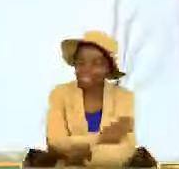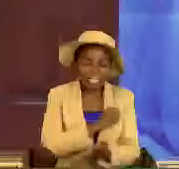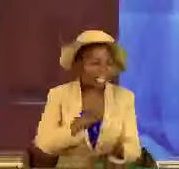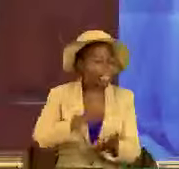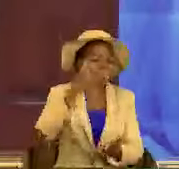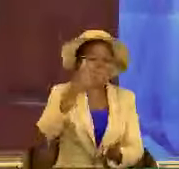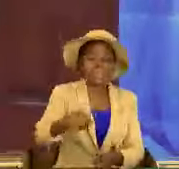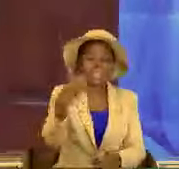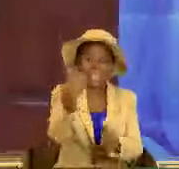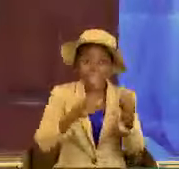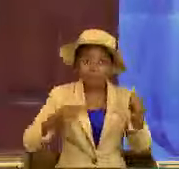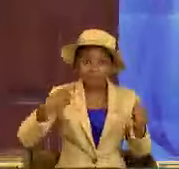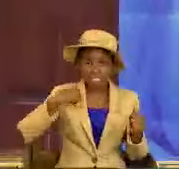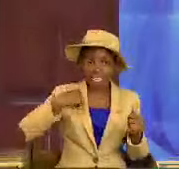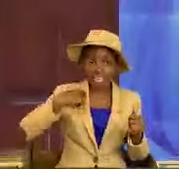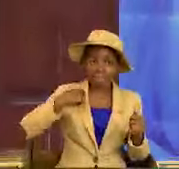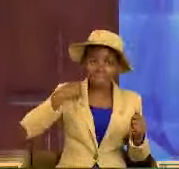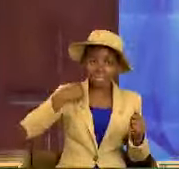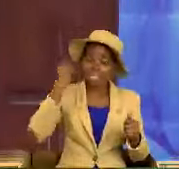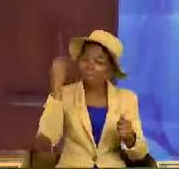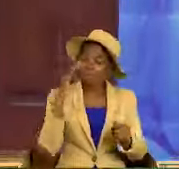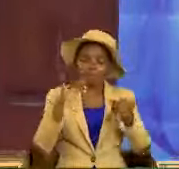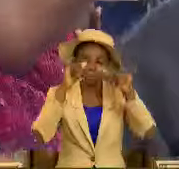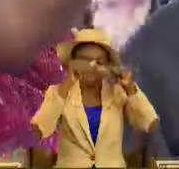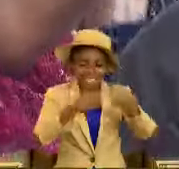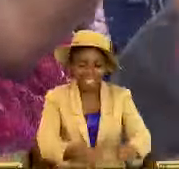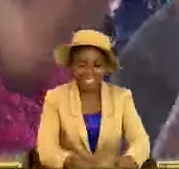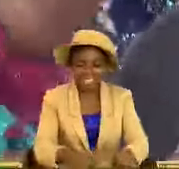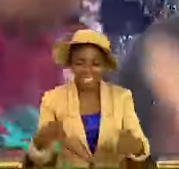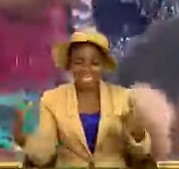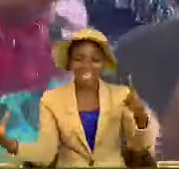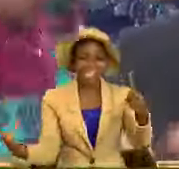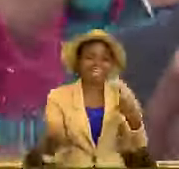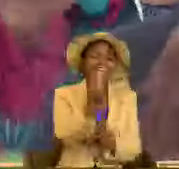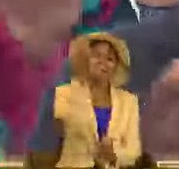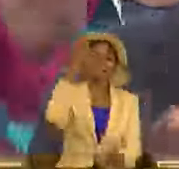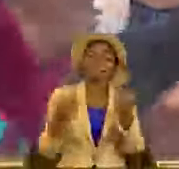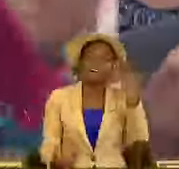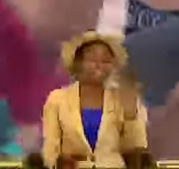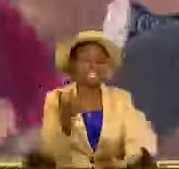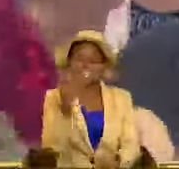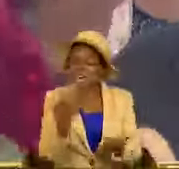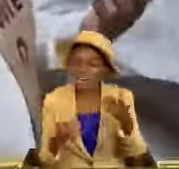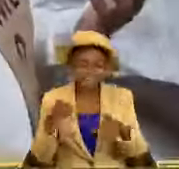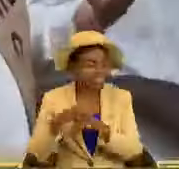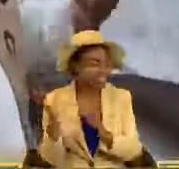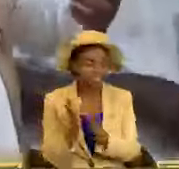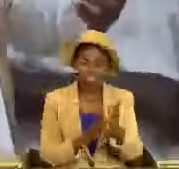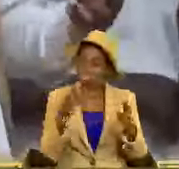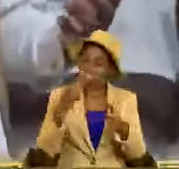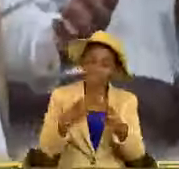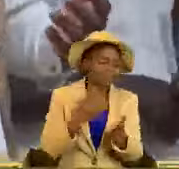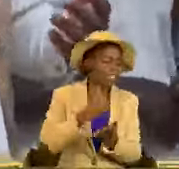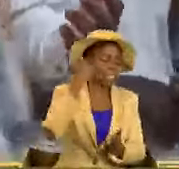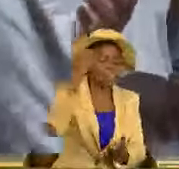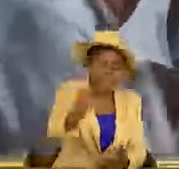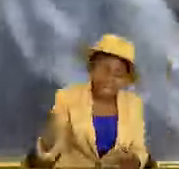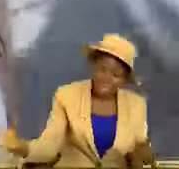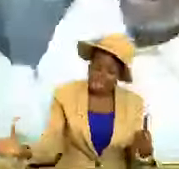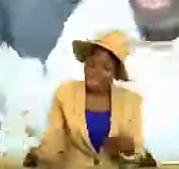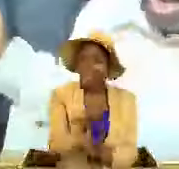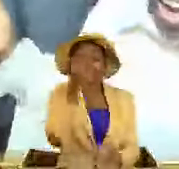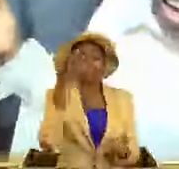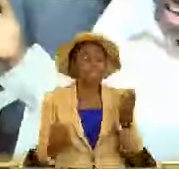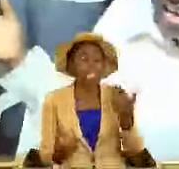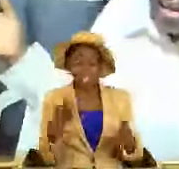every Garment of stagnancy Catch Fire In The Name of Jesus Catch Fire Catch Fire